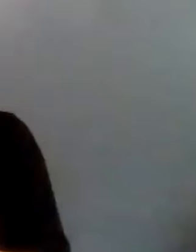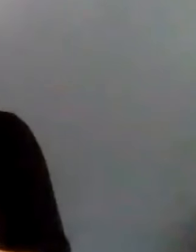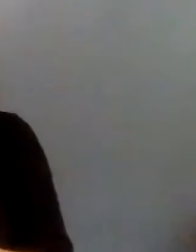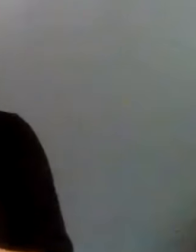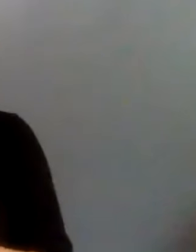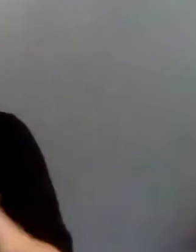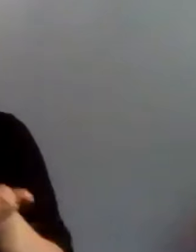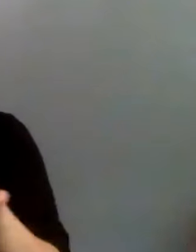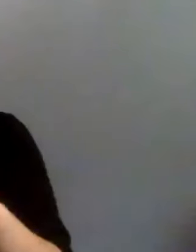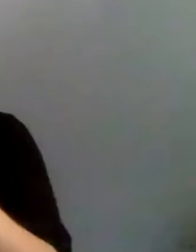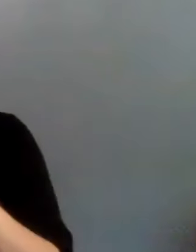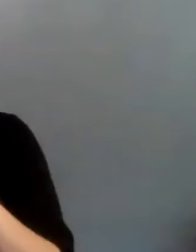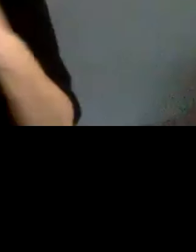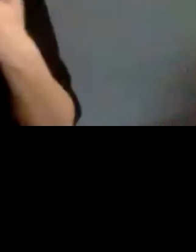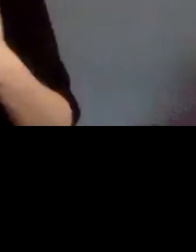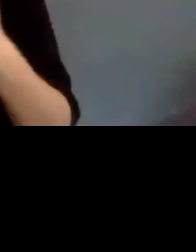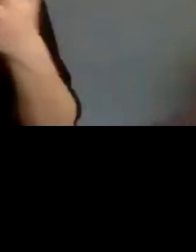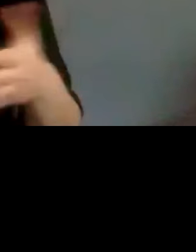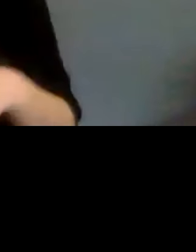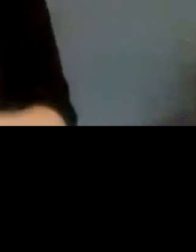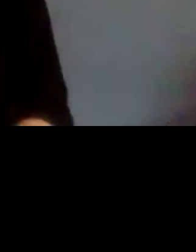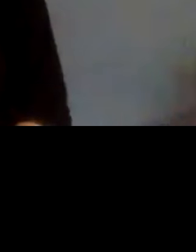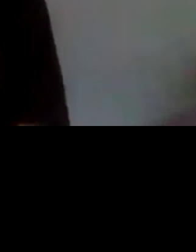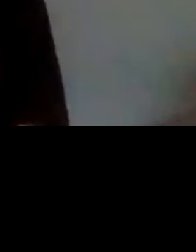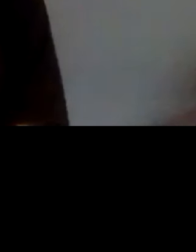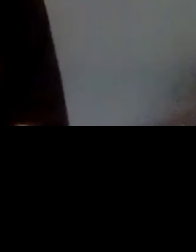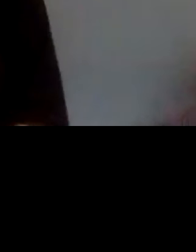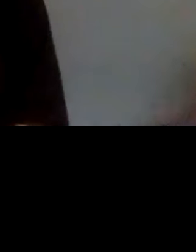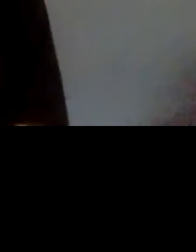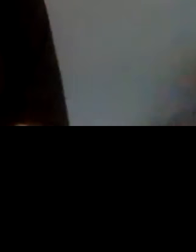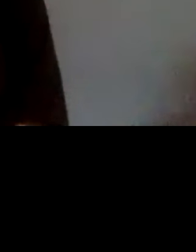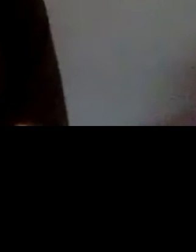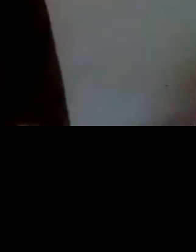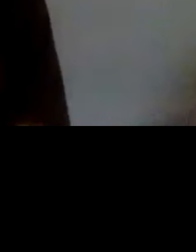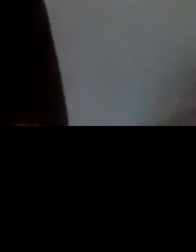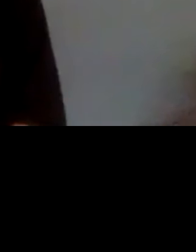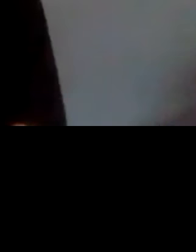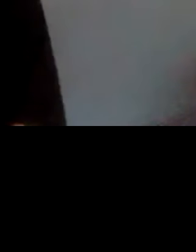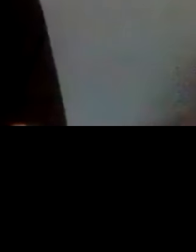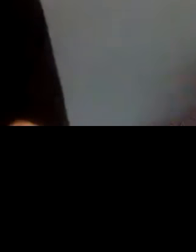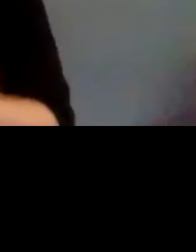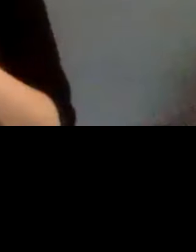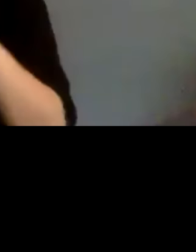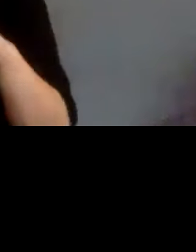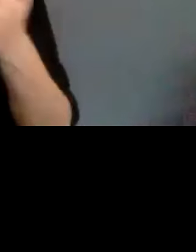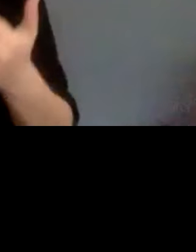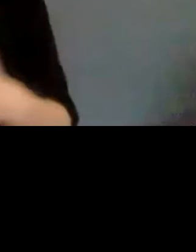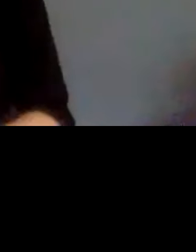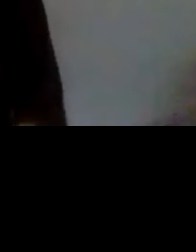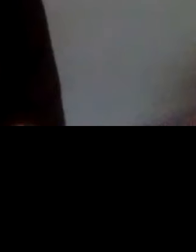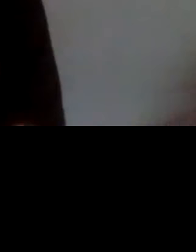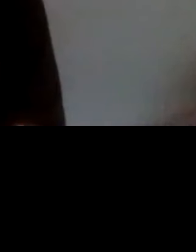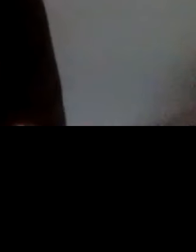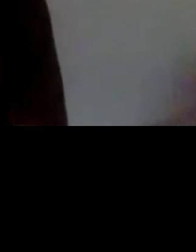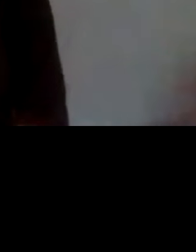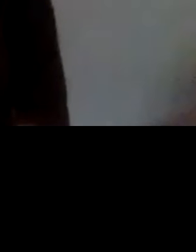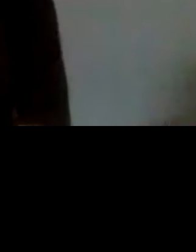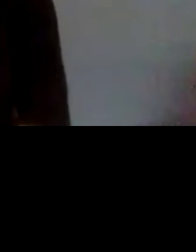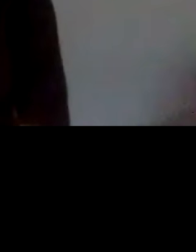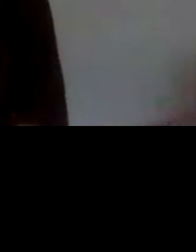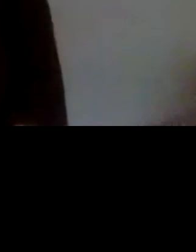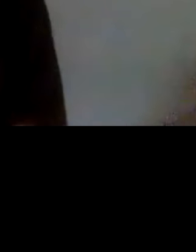on. So thanks very much. Thanks to Christina, Steve, and all who've hosted us. All right. Thank you, Tony.